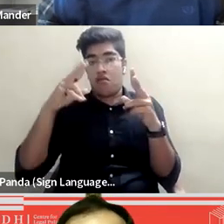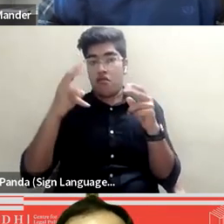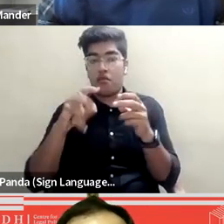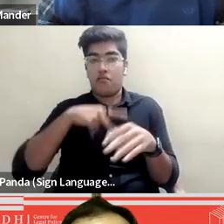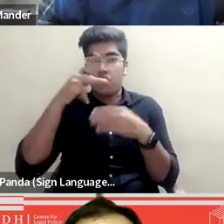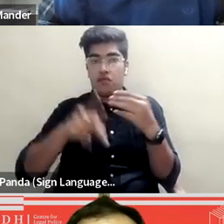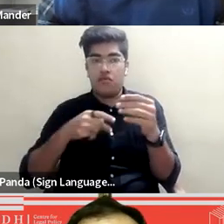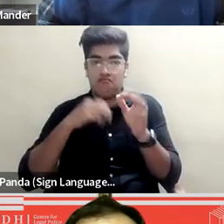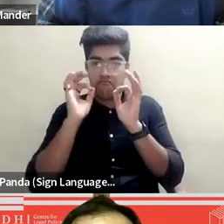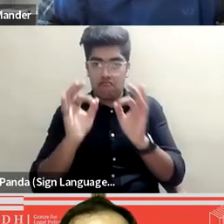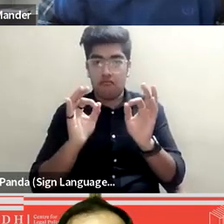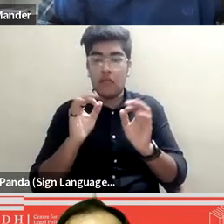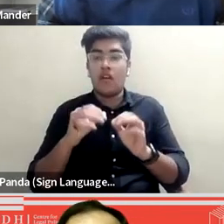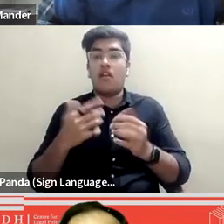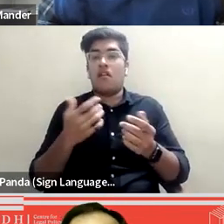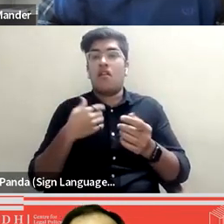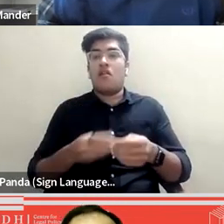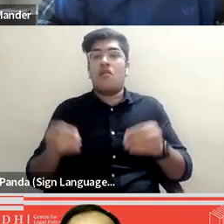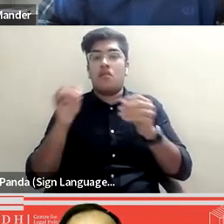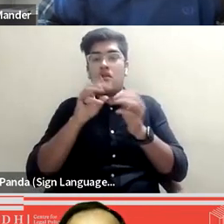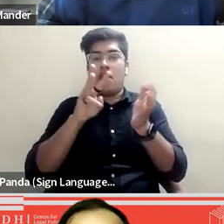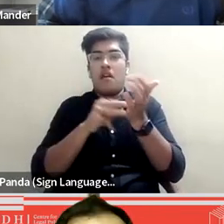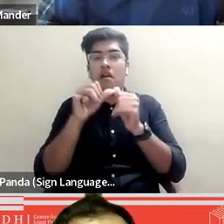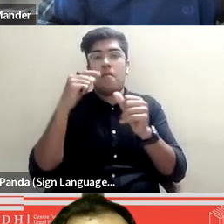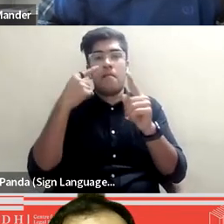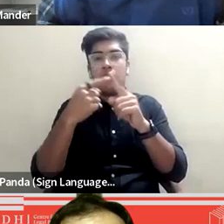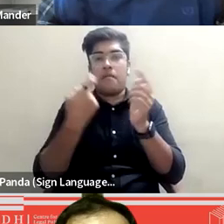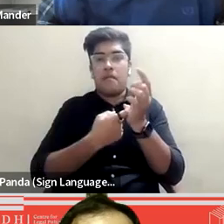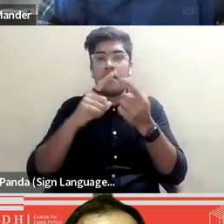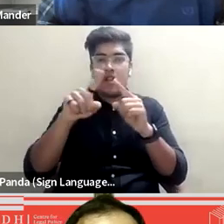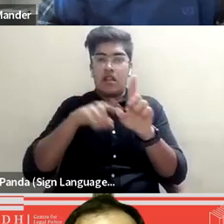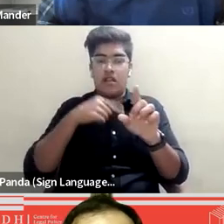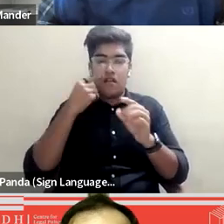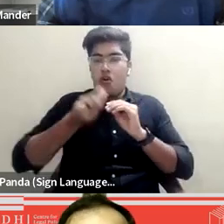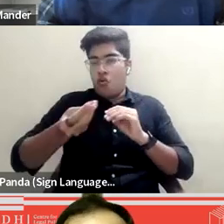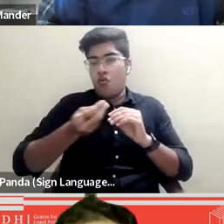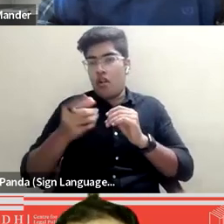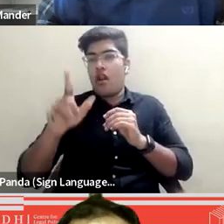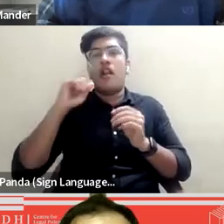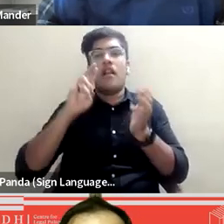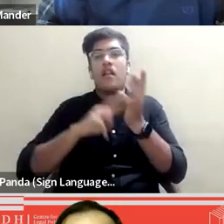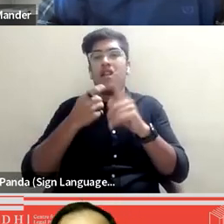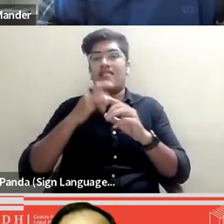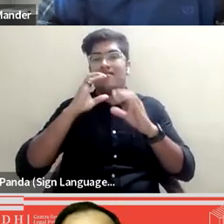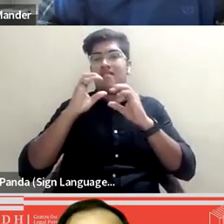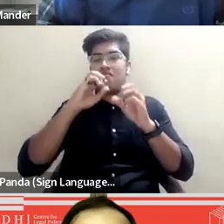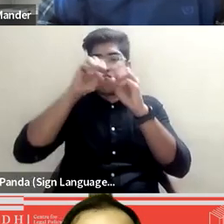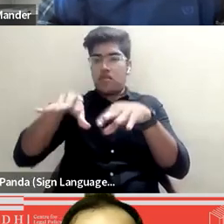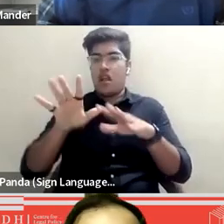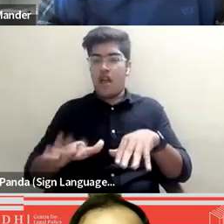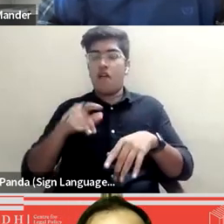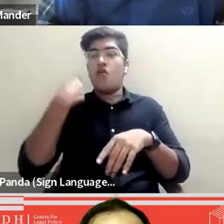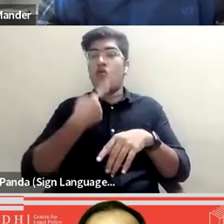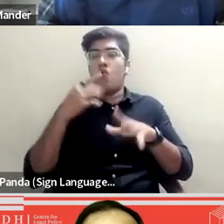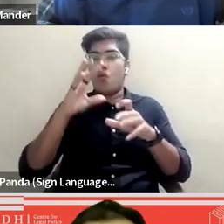who are interested, my colleague Maitreyi will be shortly sharing a link to the portal in the chat, so all of you can check